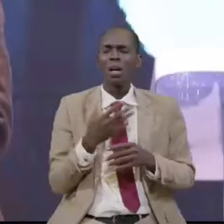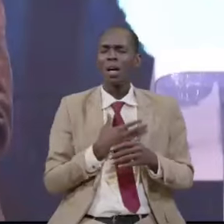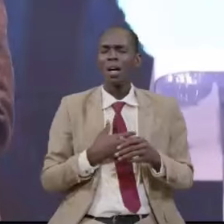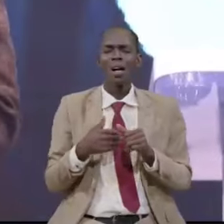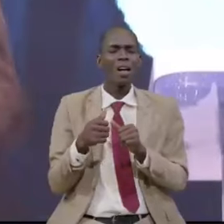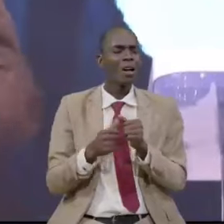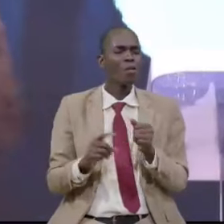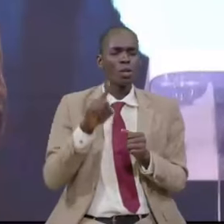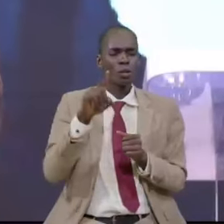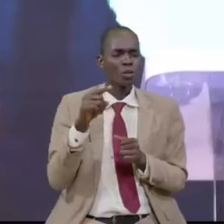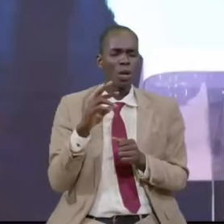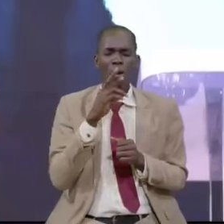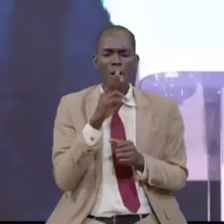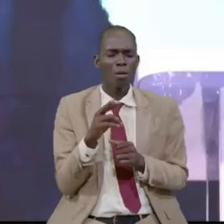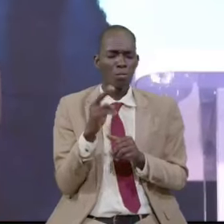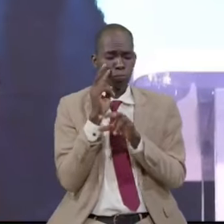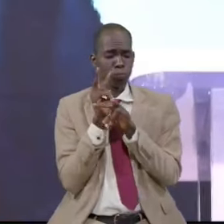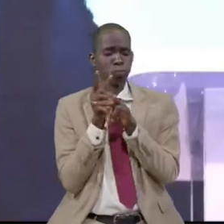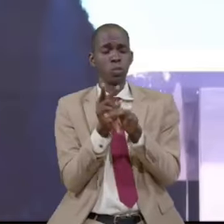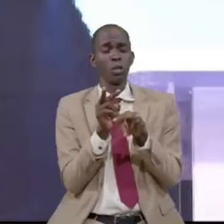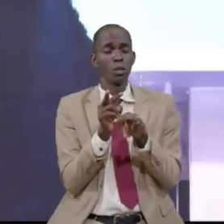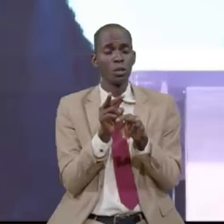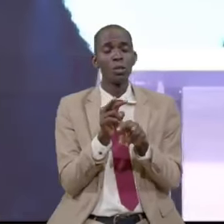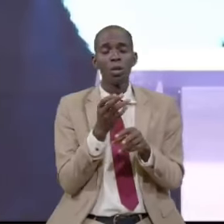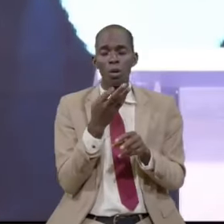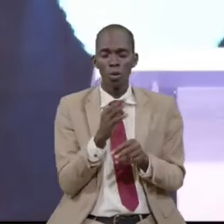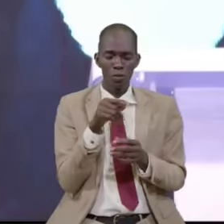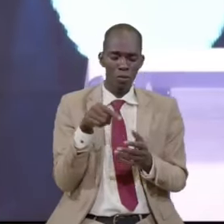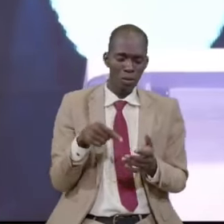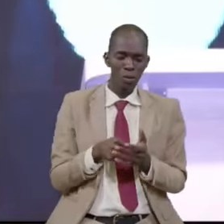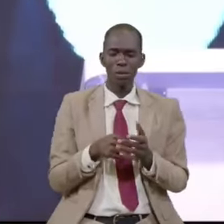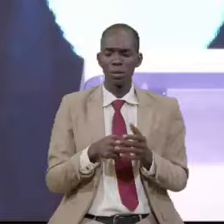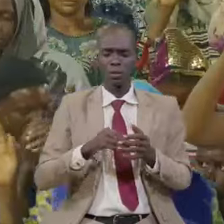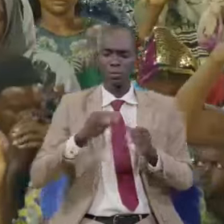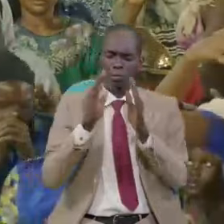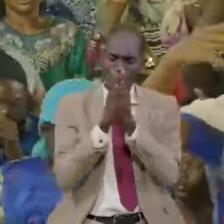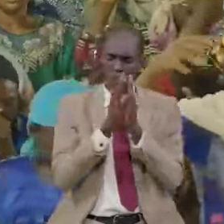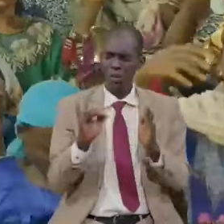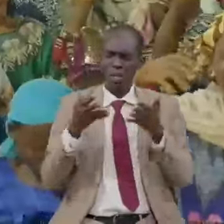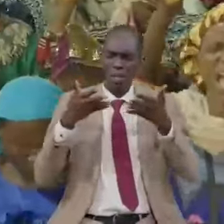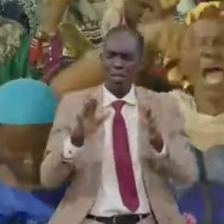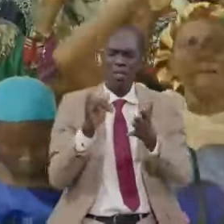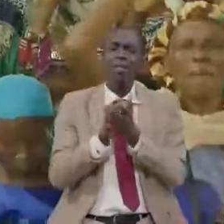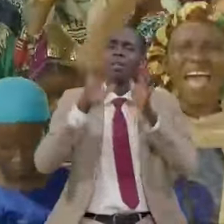sound of the voice now, let that miracle take place immediately.